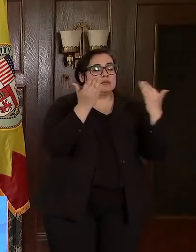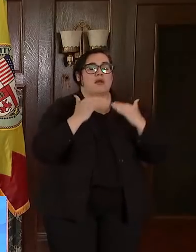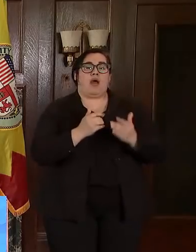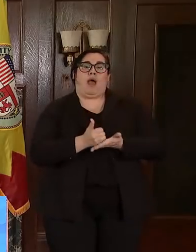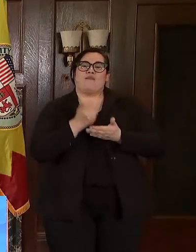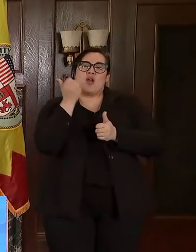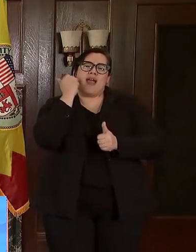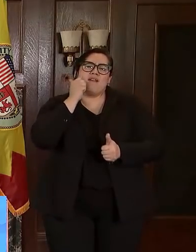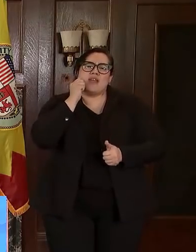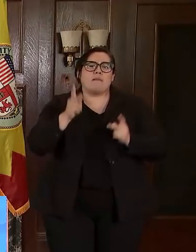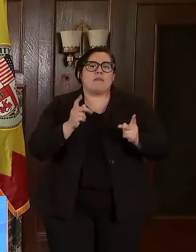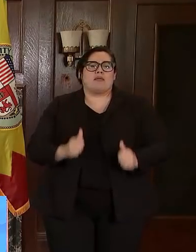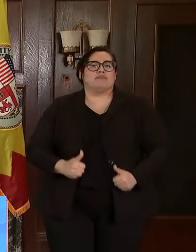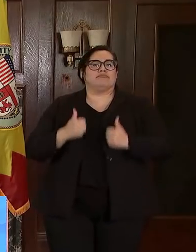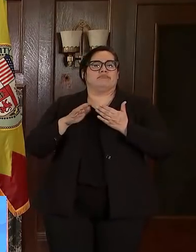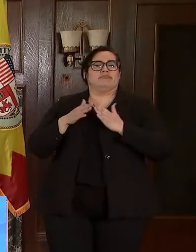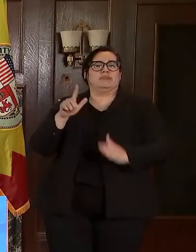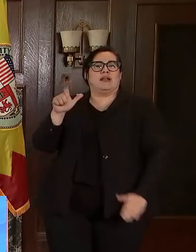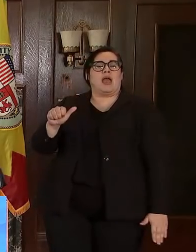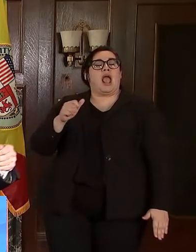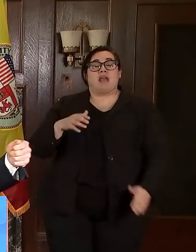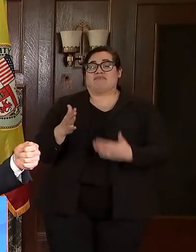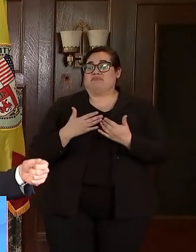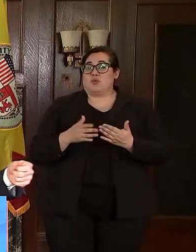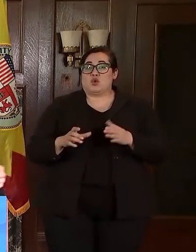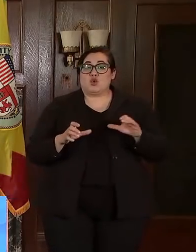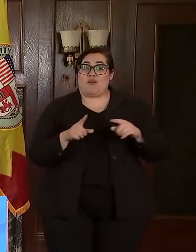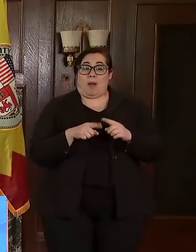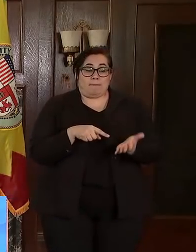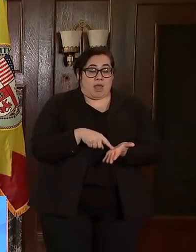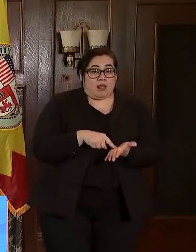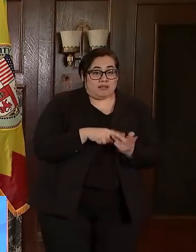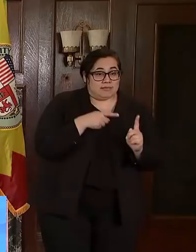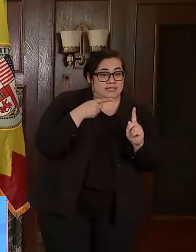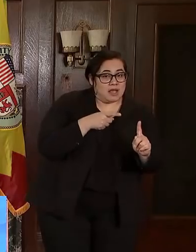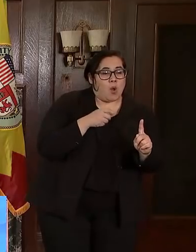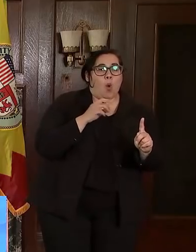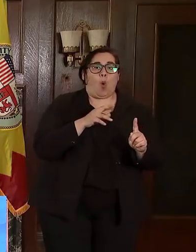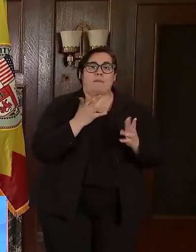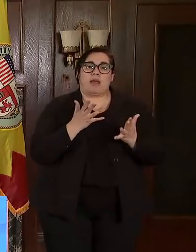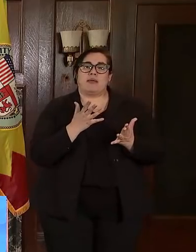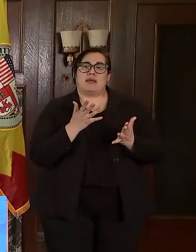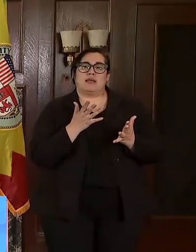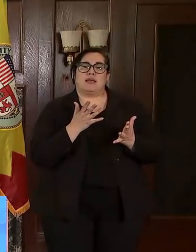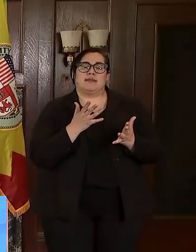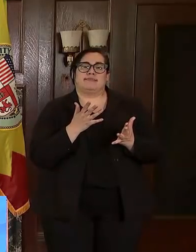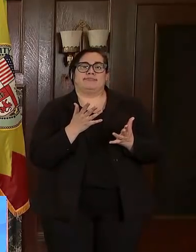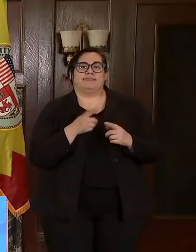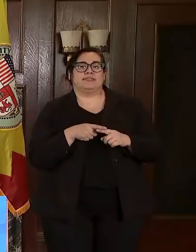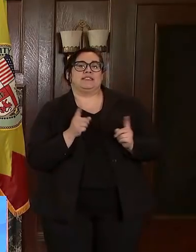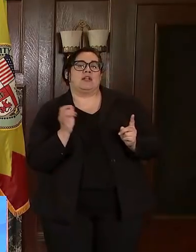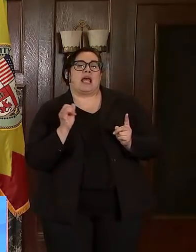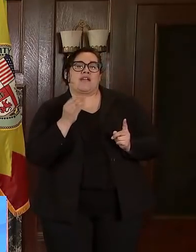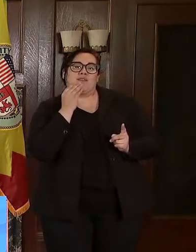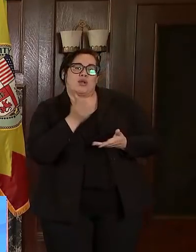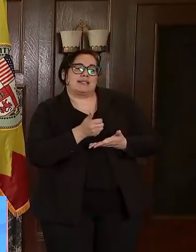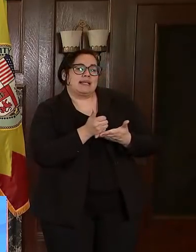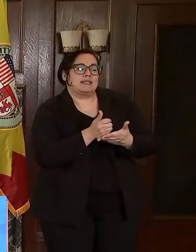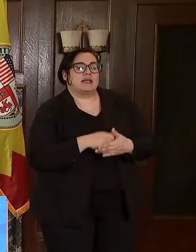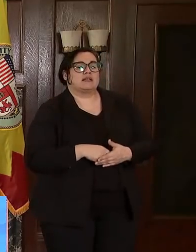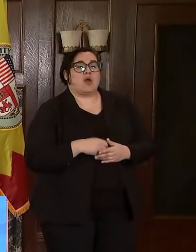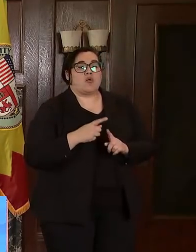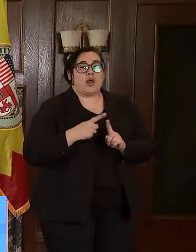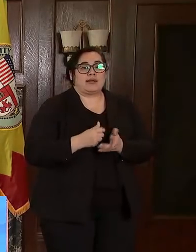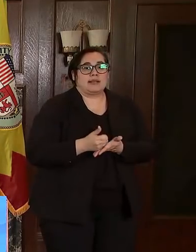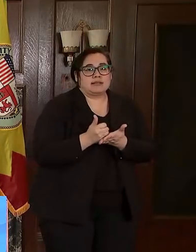help for everyday Angelenos. Whether you do that off of a bill or whether you give that, in the form of food assistance,